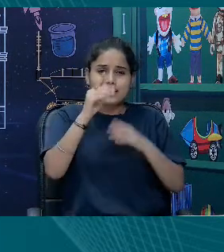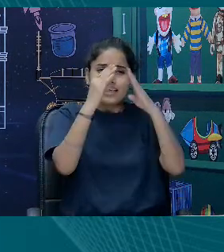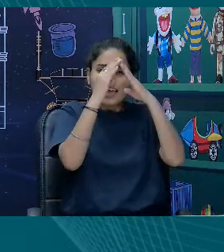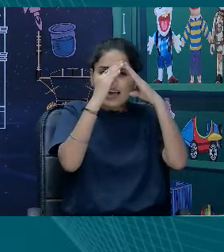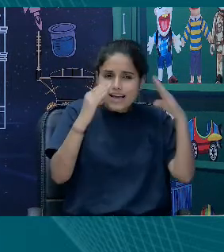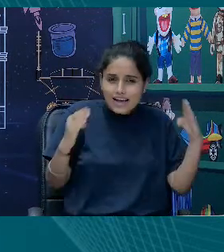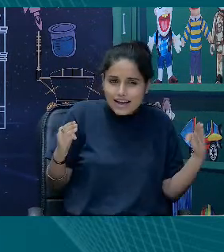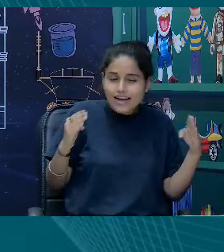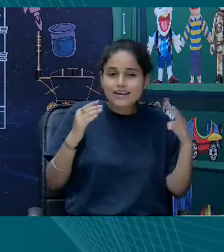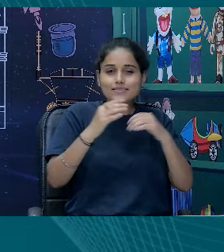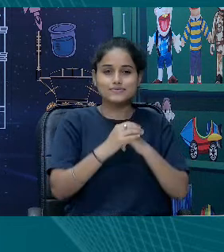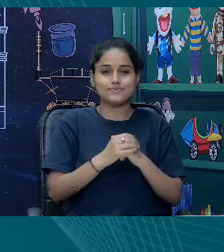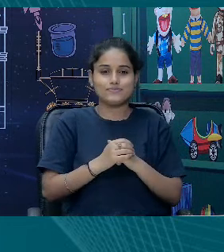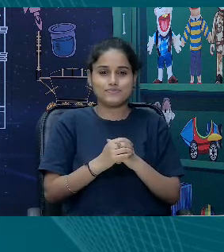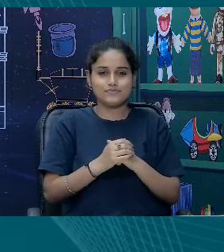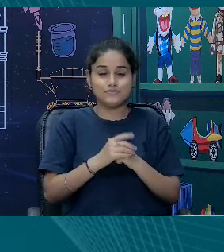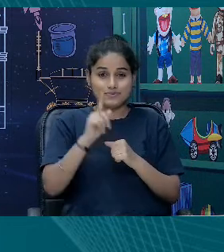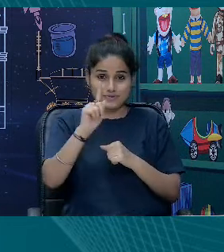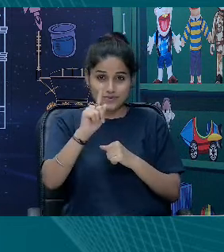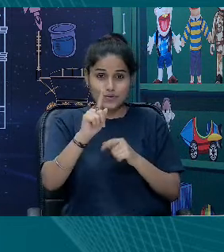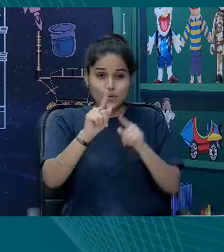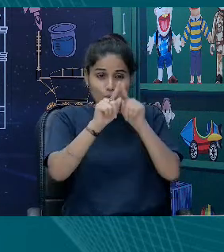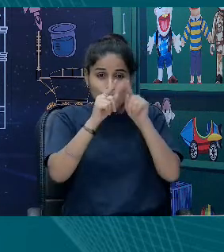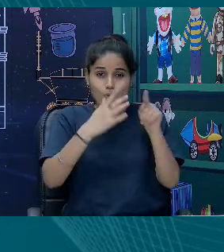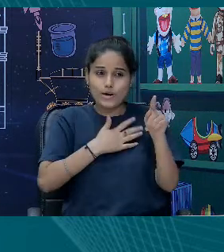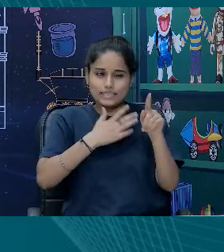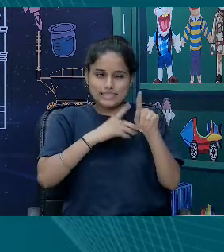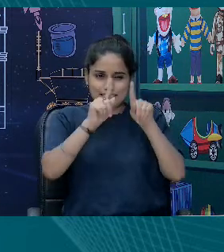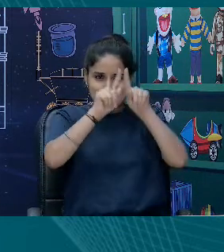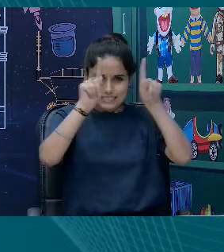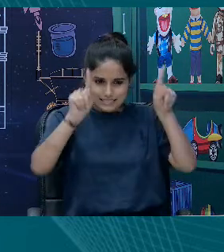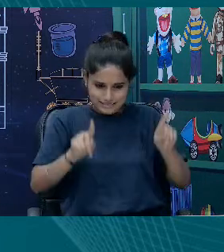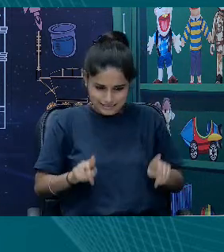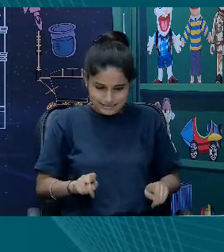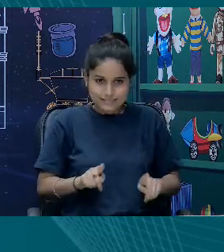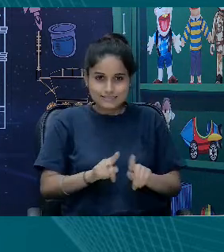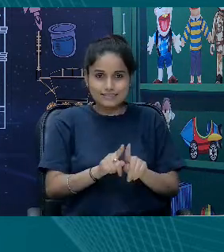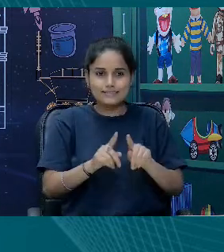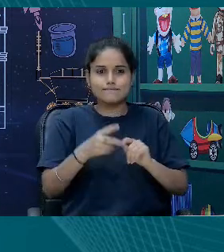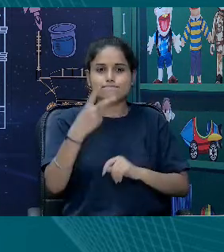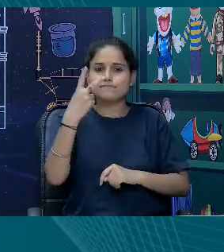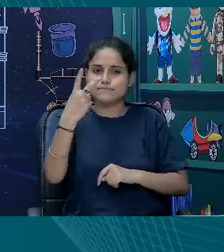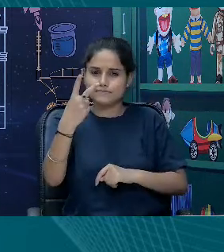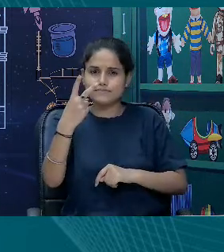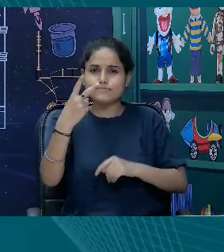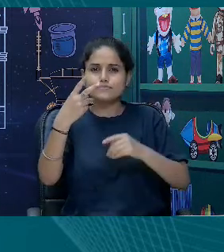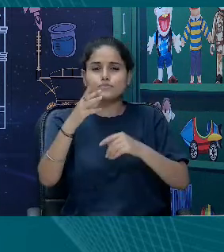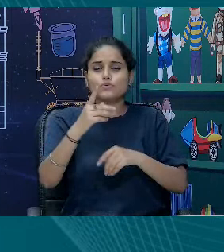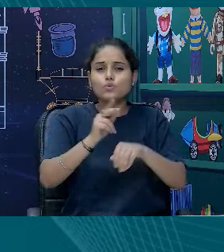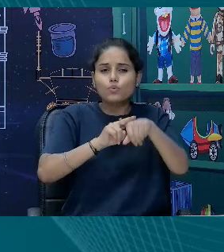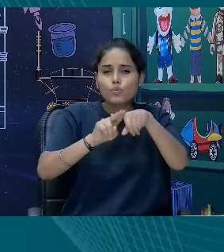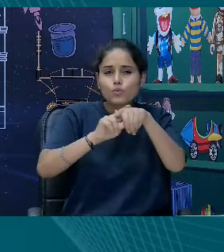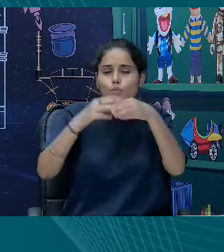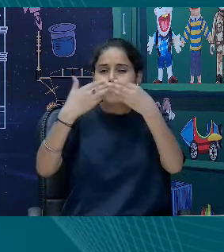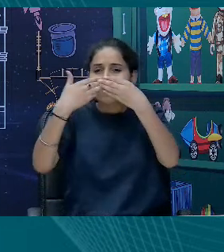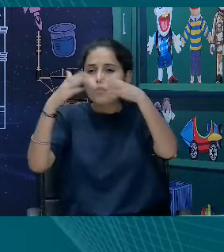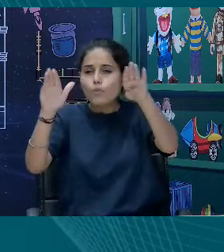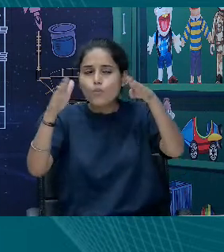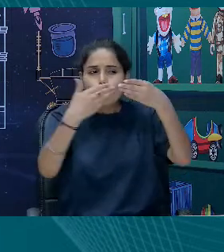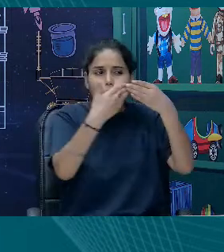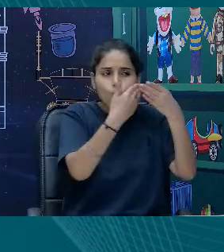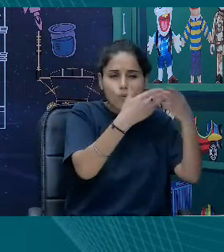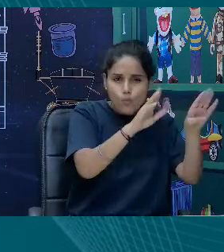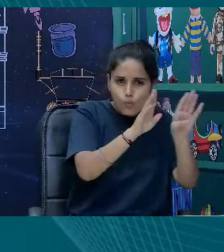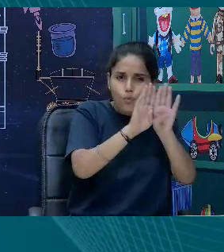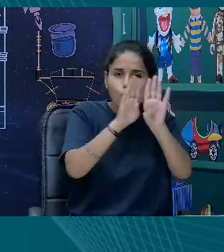house with one green door, two brown gates that open